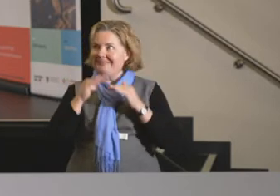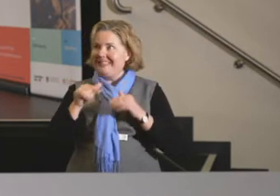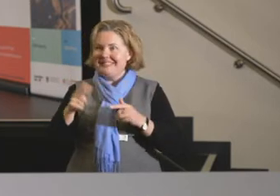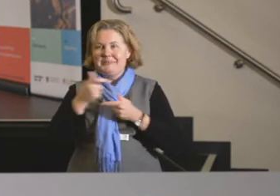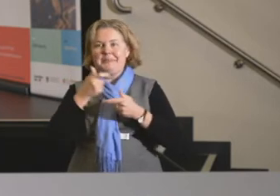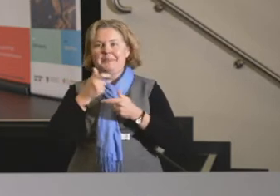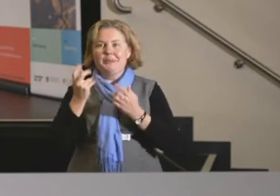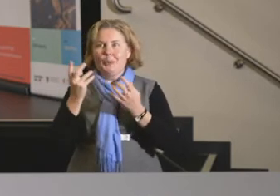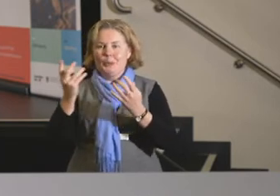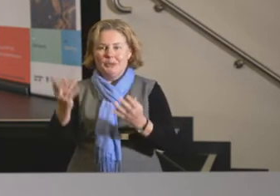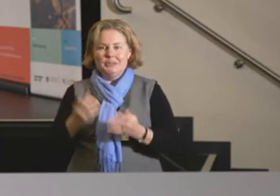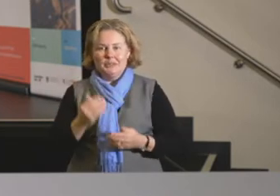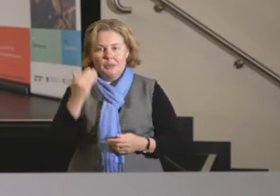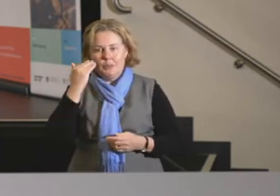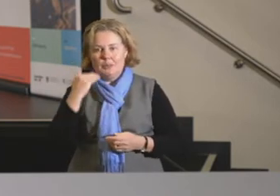on?